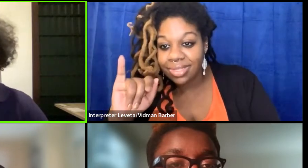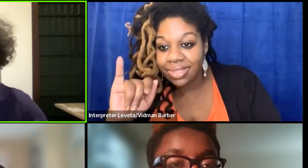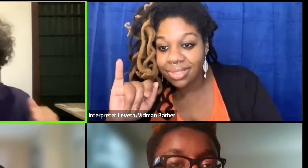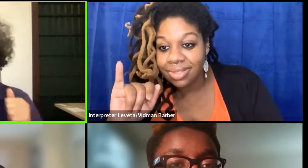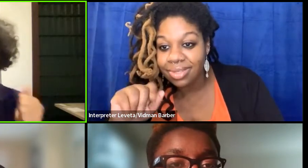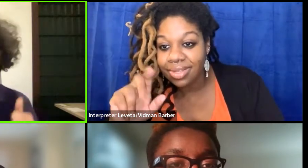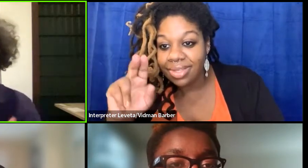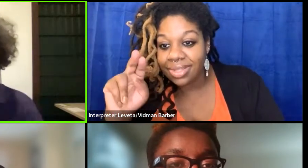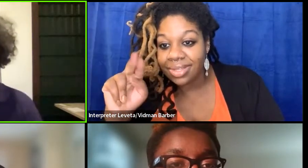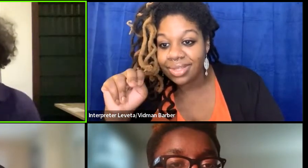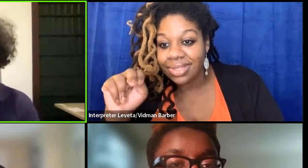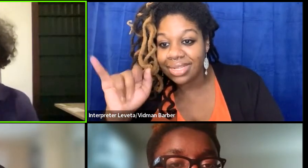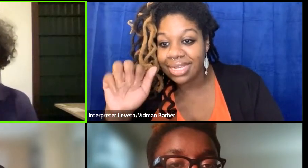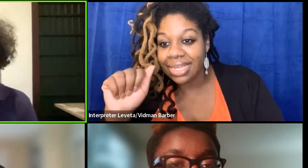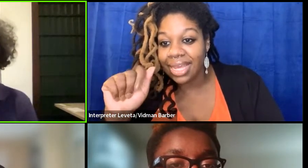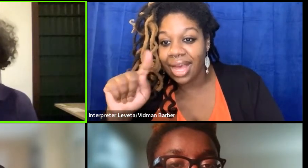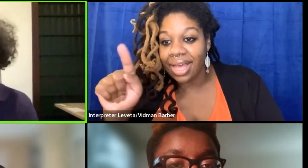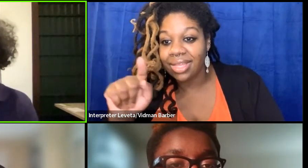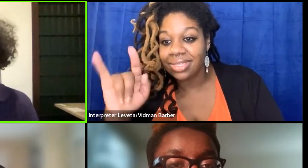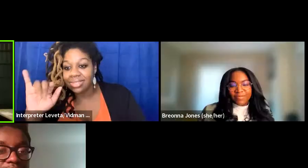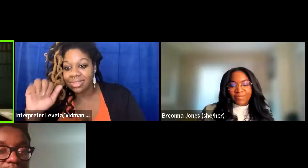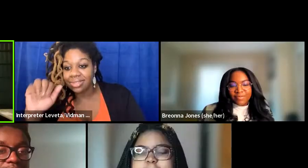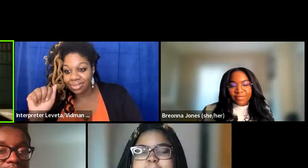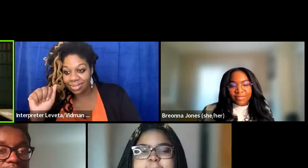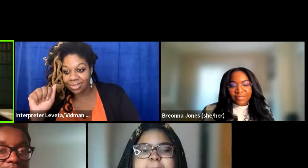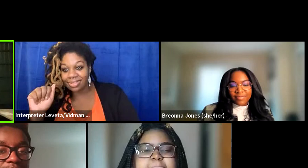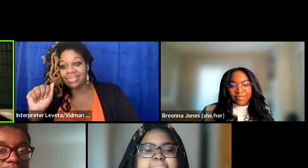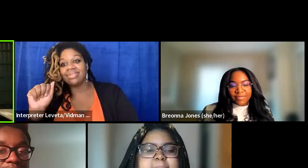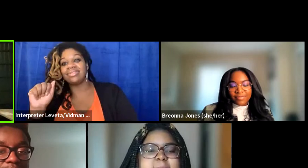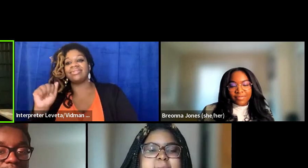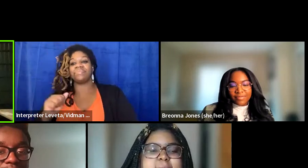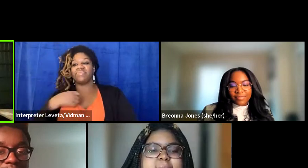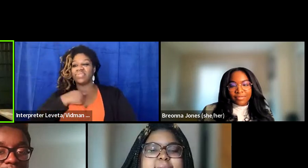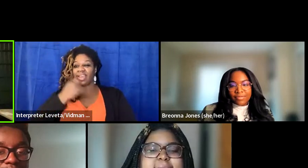that really the way it should be.